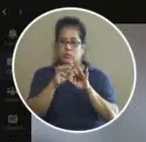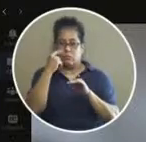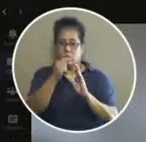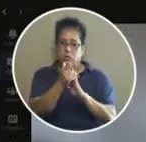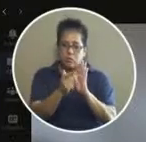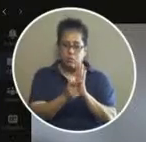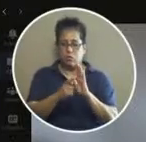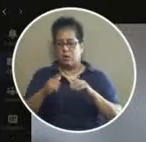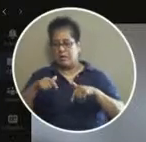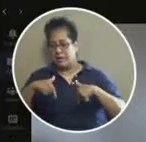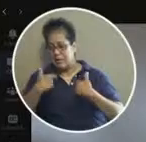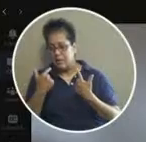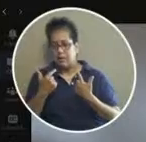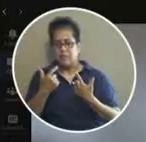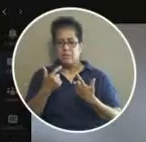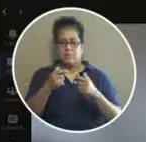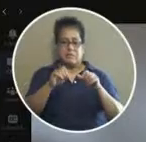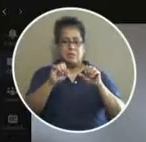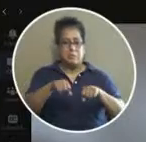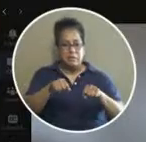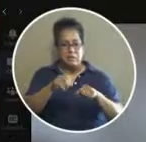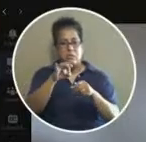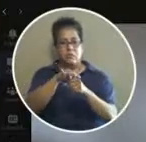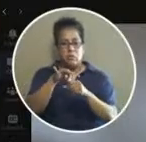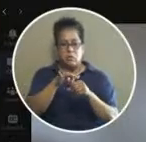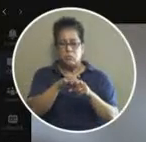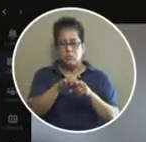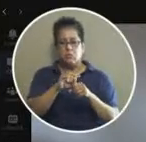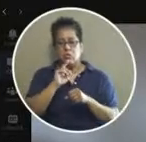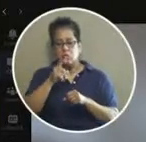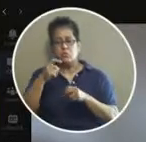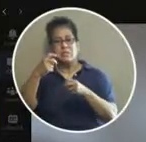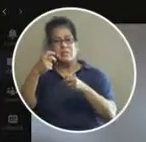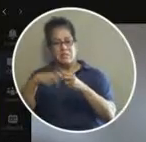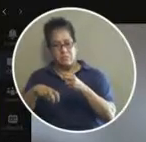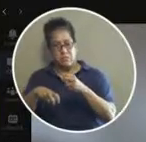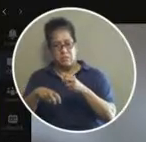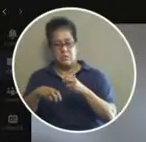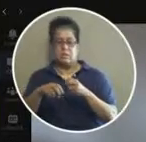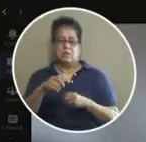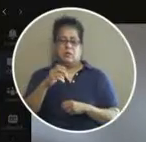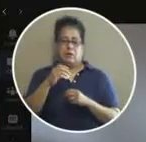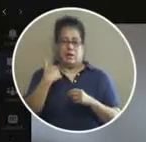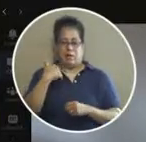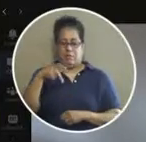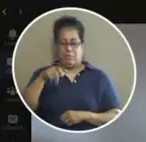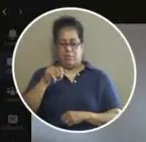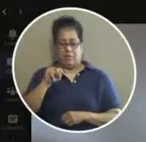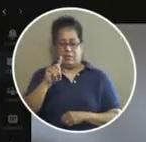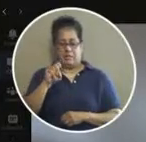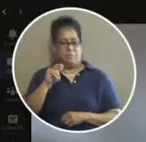our lives, to our ability to vote. It's very difficult when you have the pandemic. So